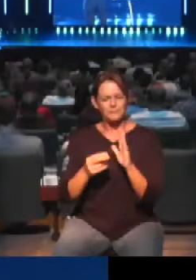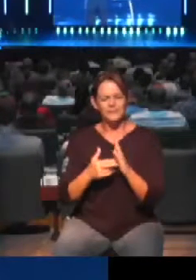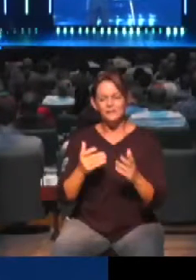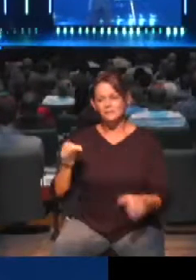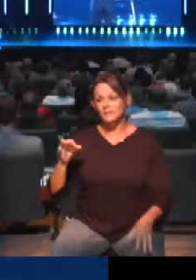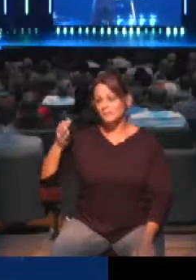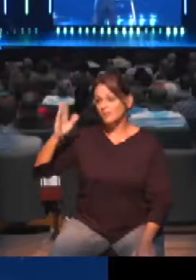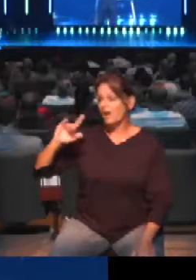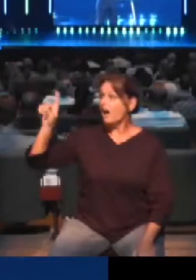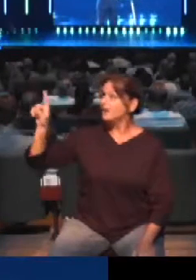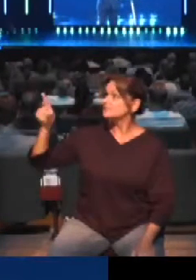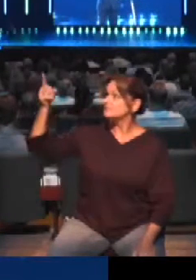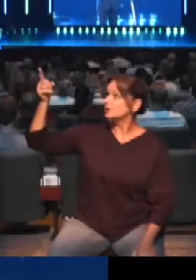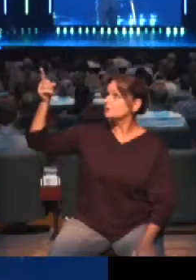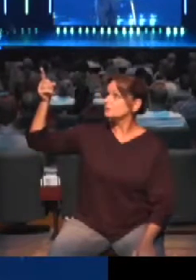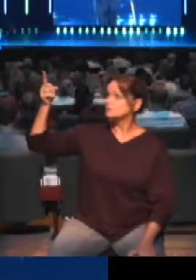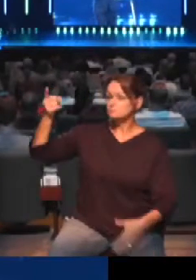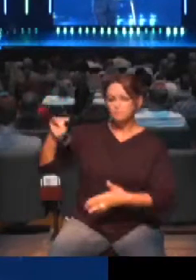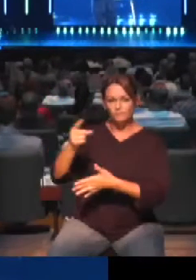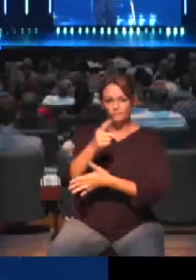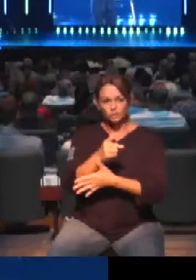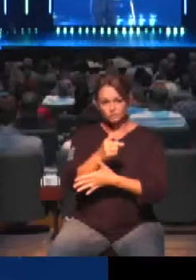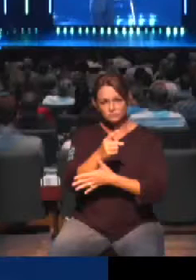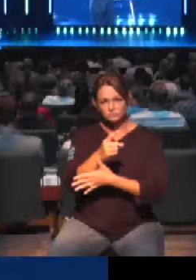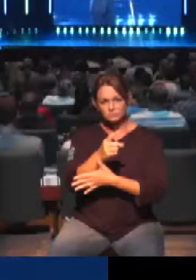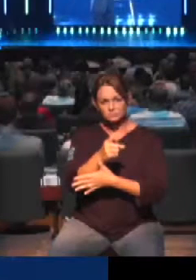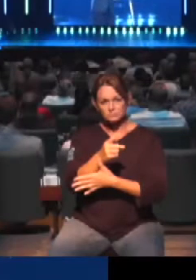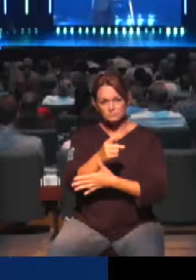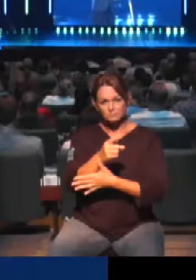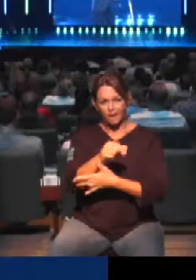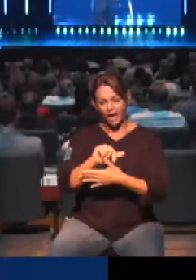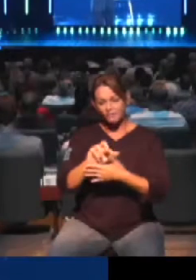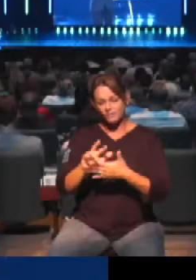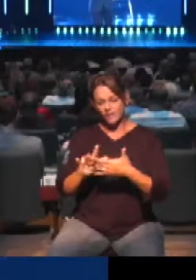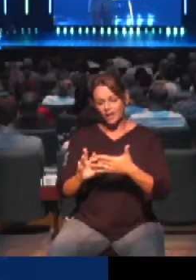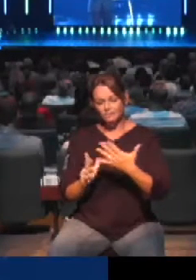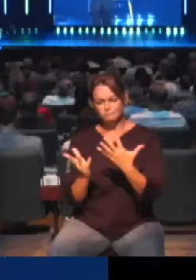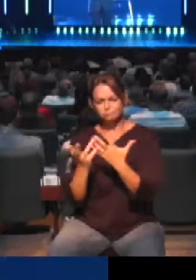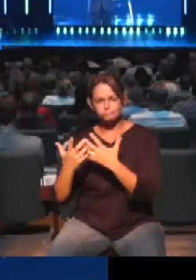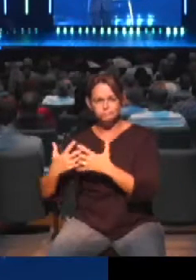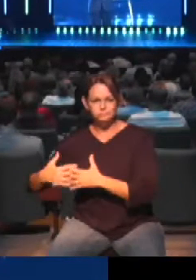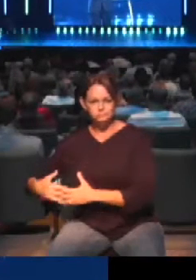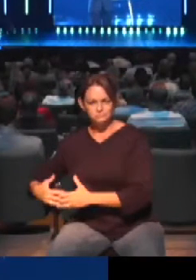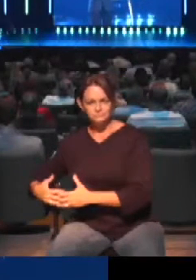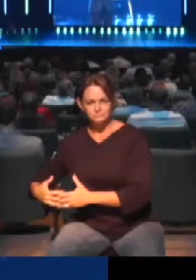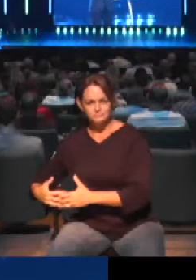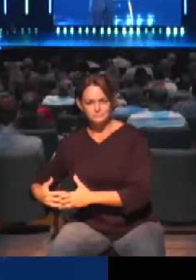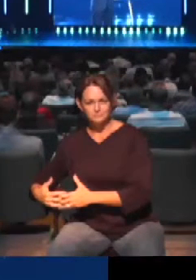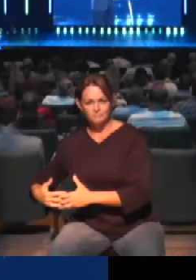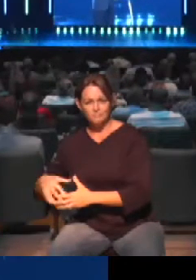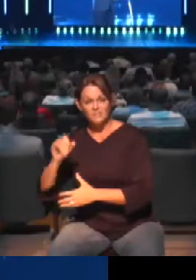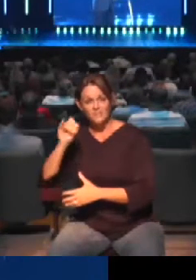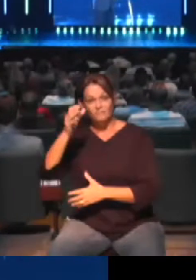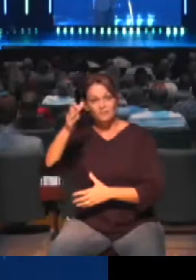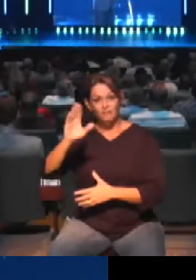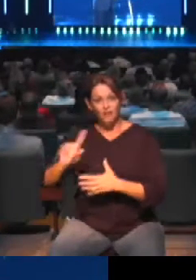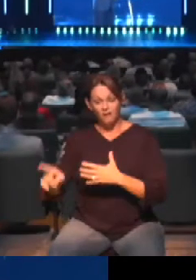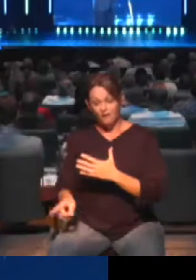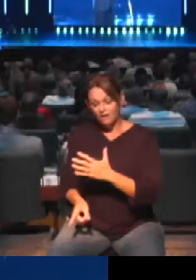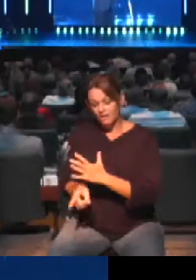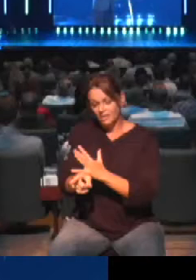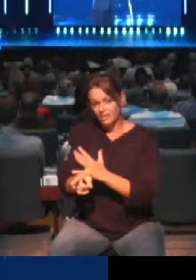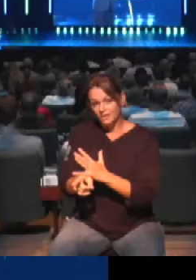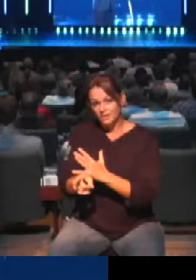If God is first in your life, then everything can come into order. But if God's not